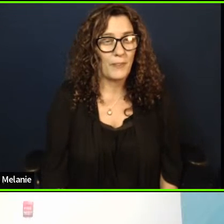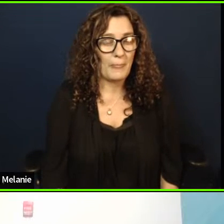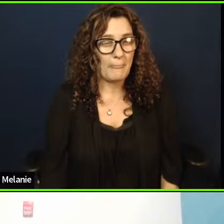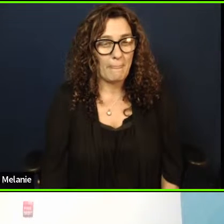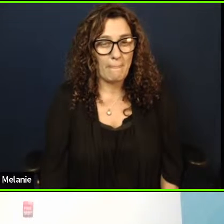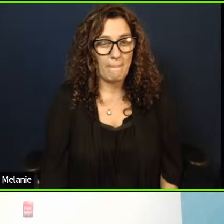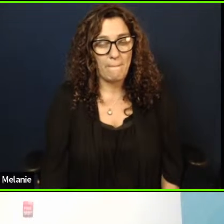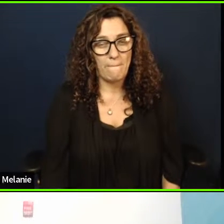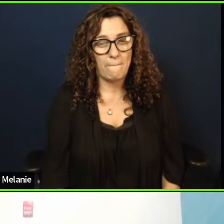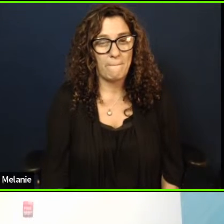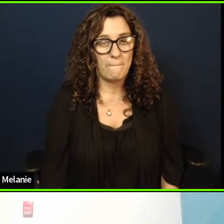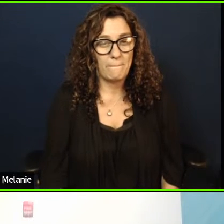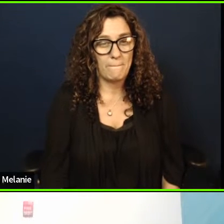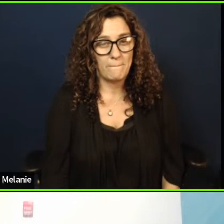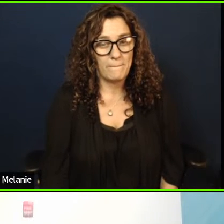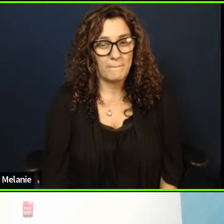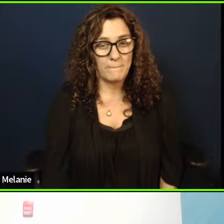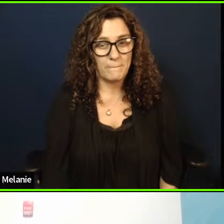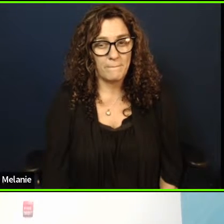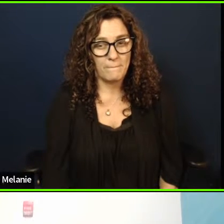Okay.